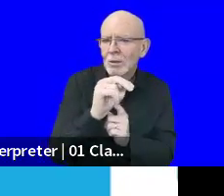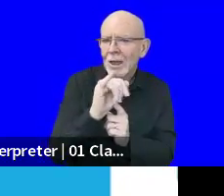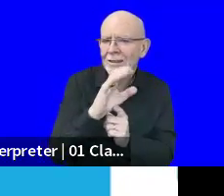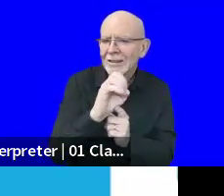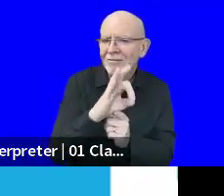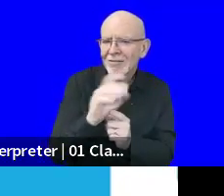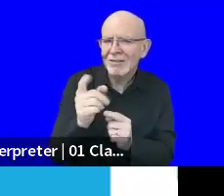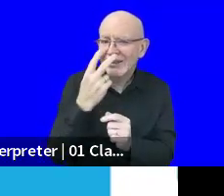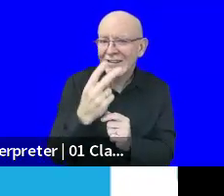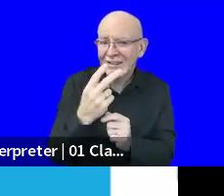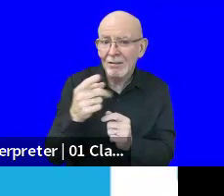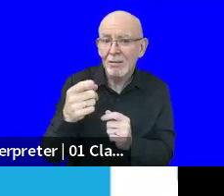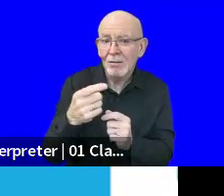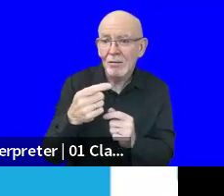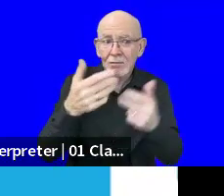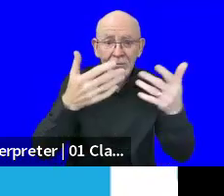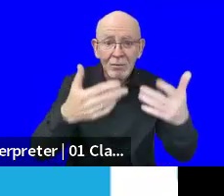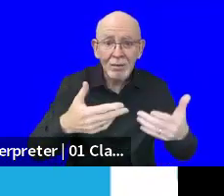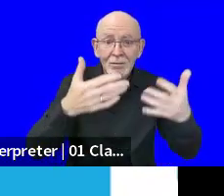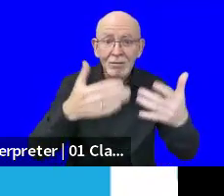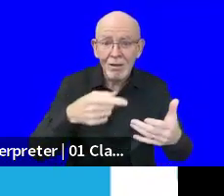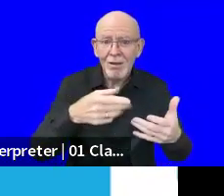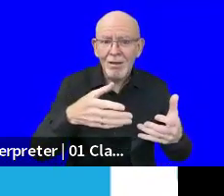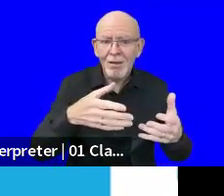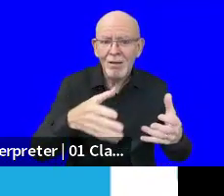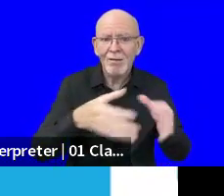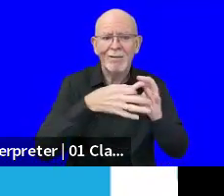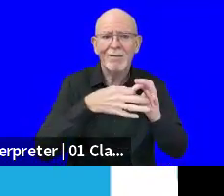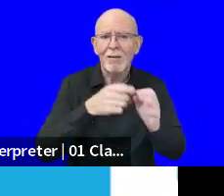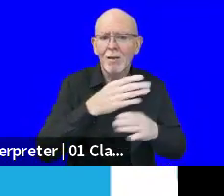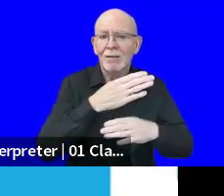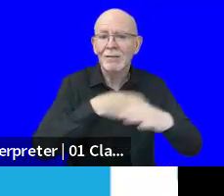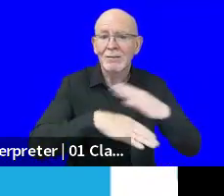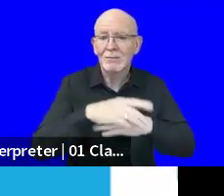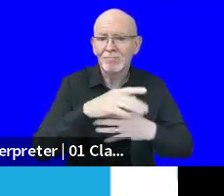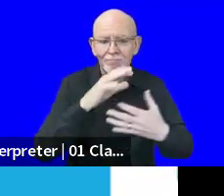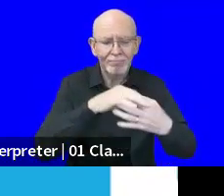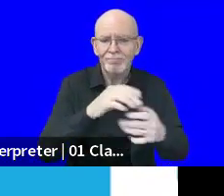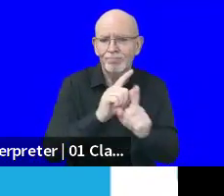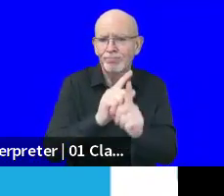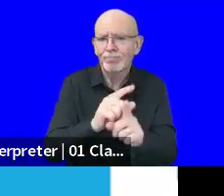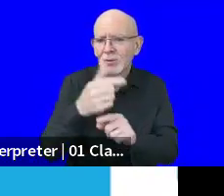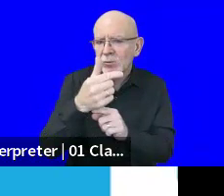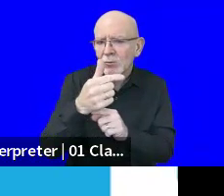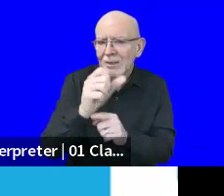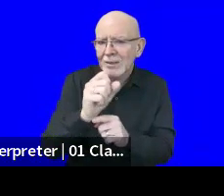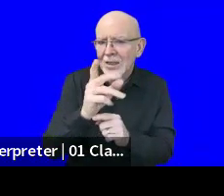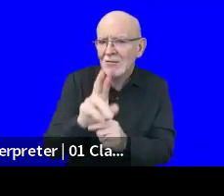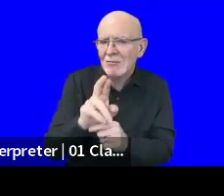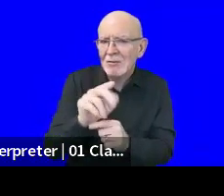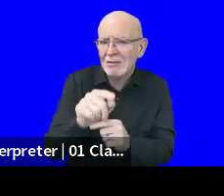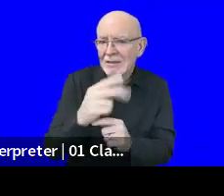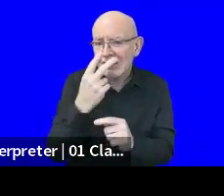method to work on the reform of the package of support for children with disabilities. Maia, the floor is